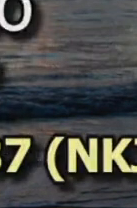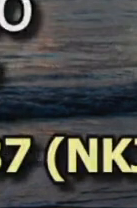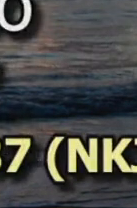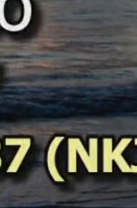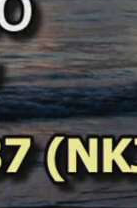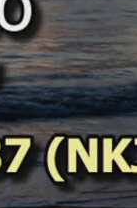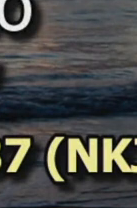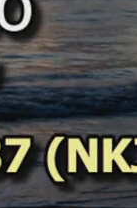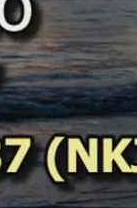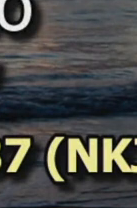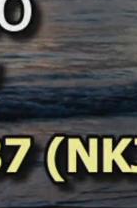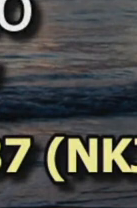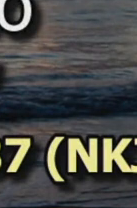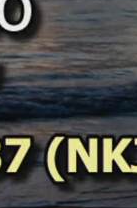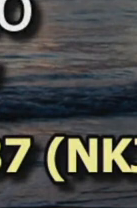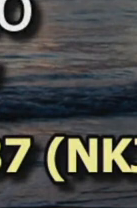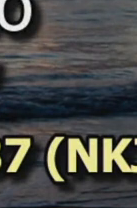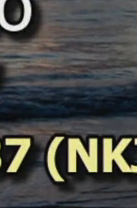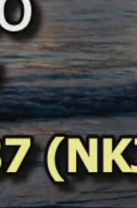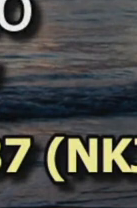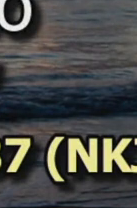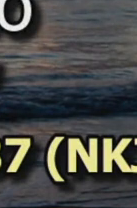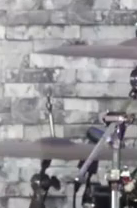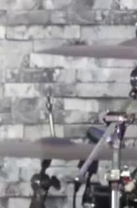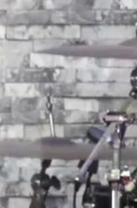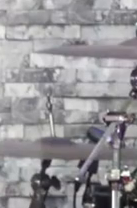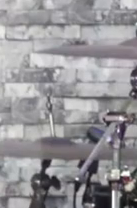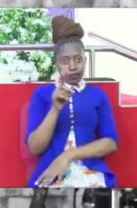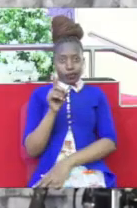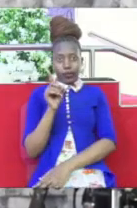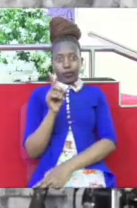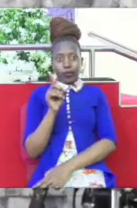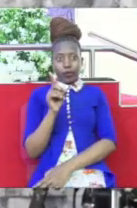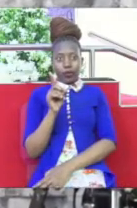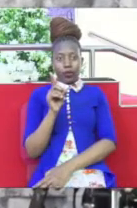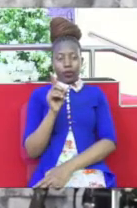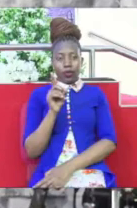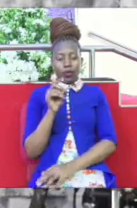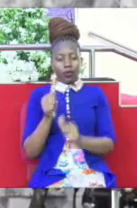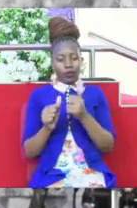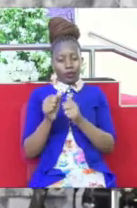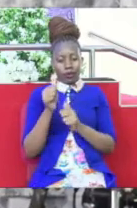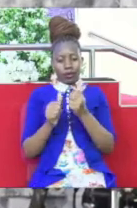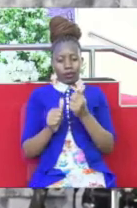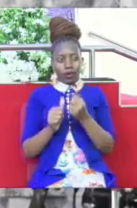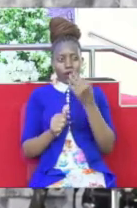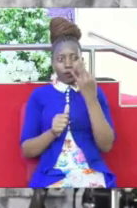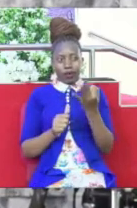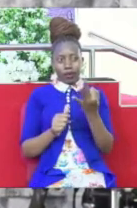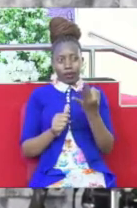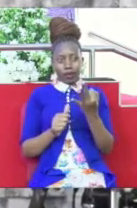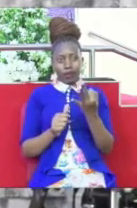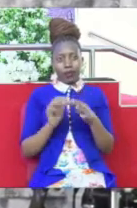Now I'm asking this of the church. Nauliza hii kwa kanisa. Which of these three do you think was a neighbor to him who fell